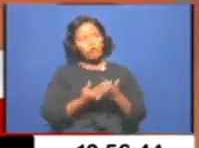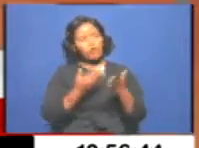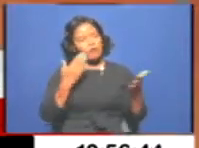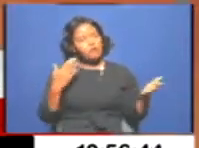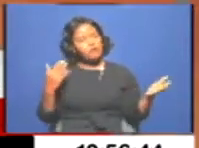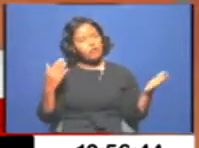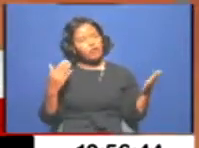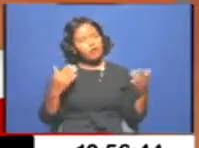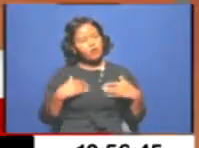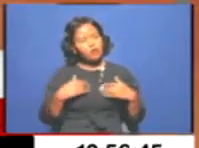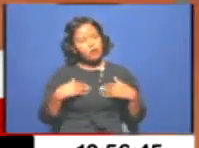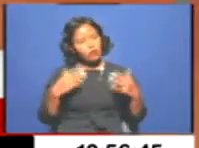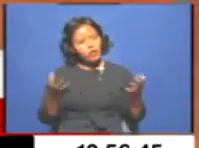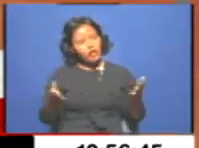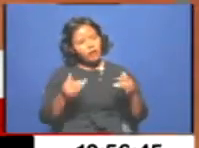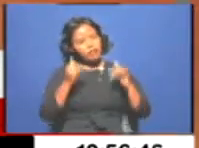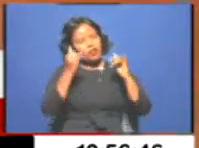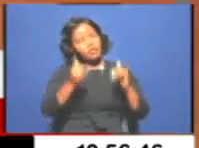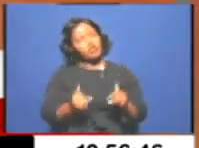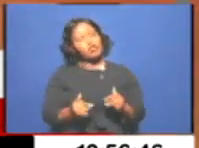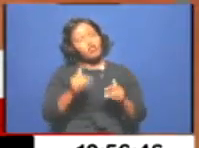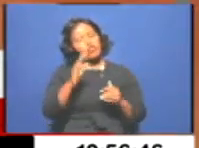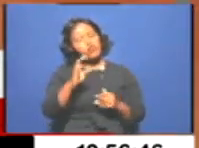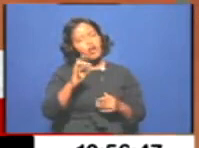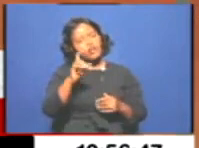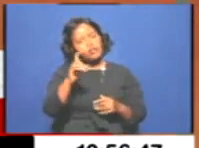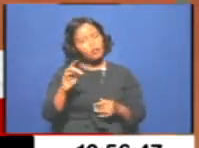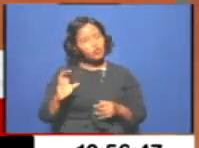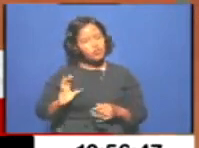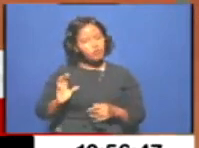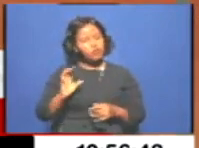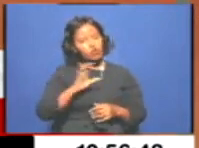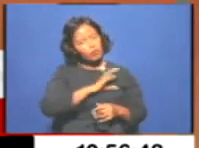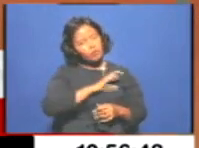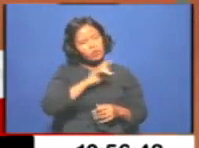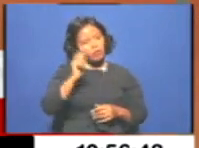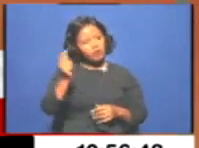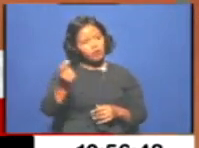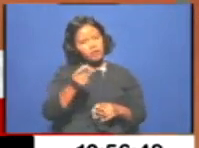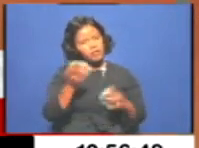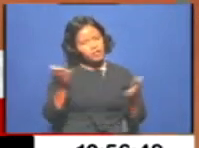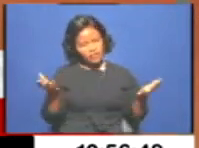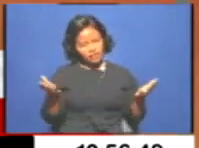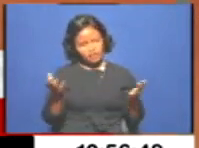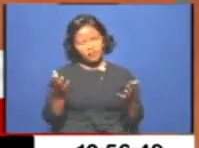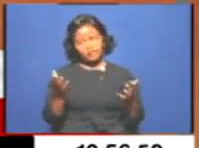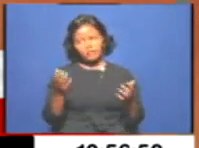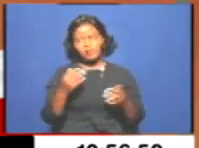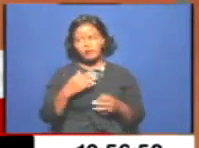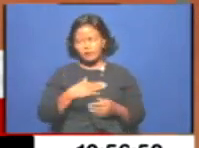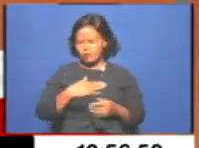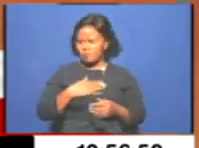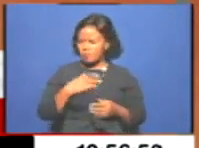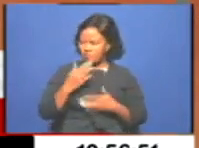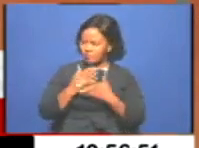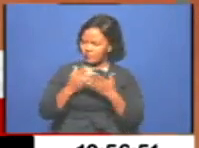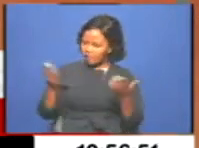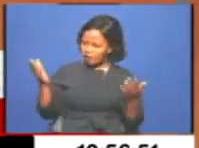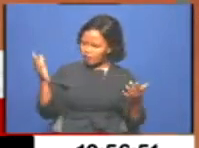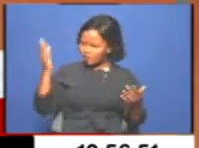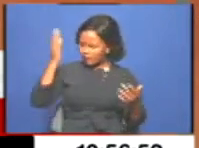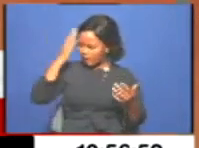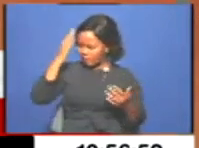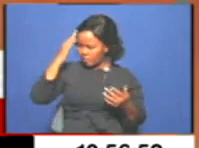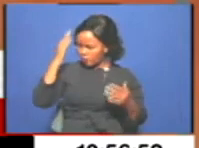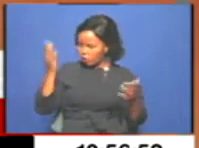for the new executive committee of the National Olympic Committee of Kenya, something that I picked out from